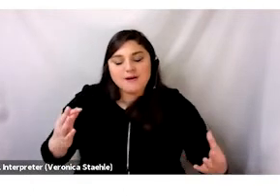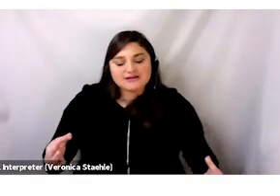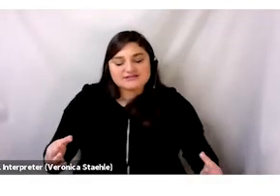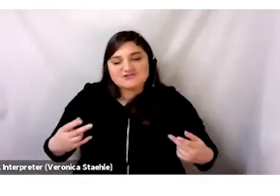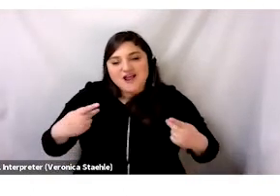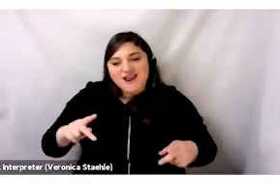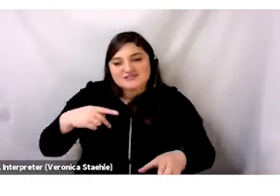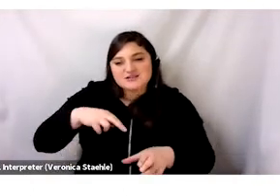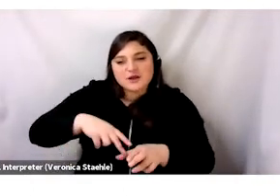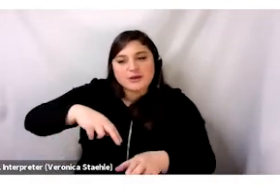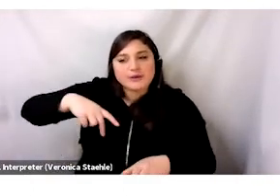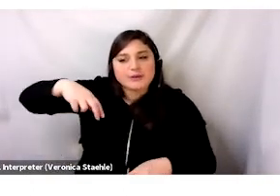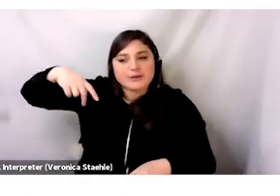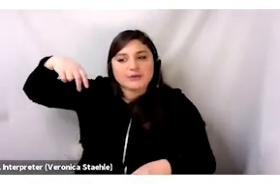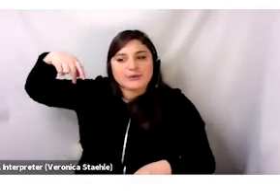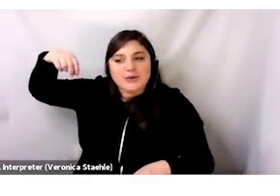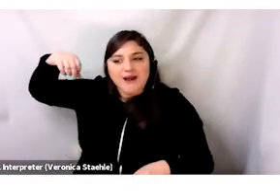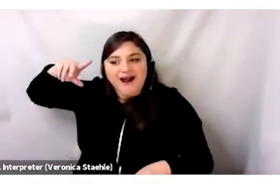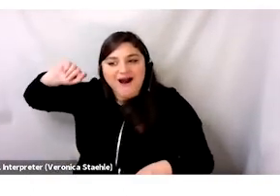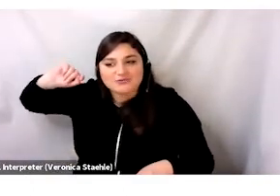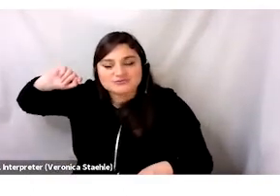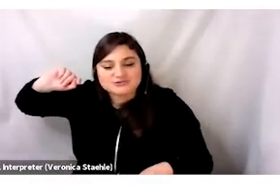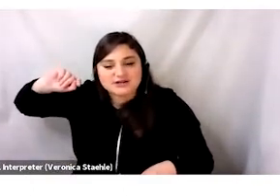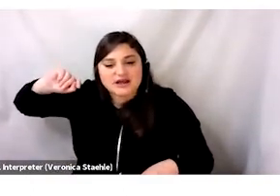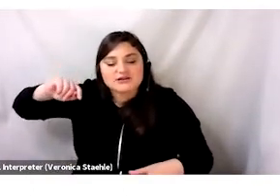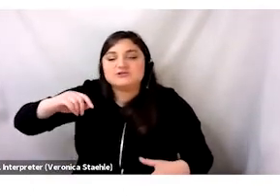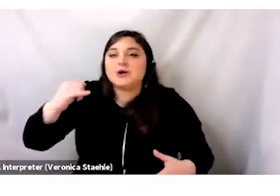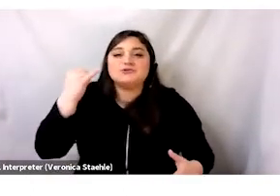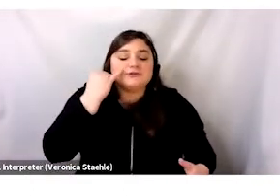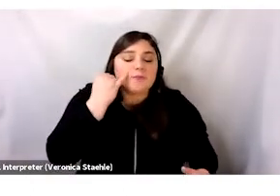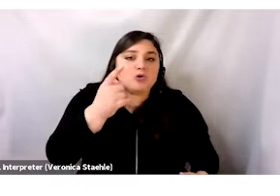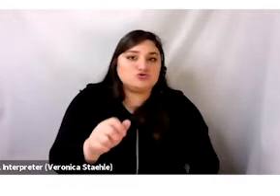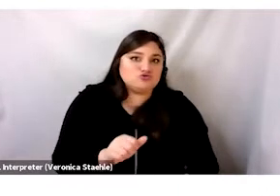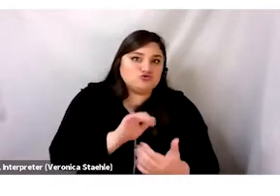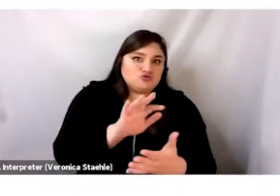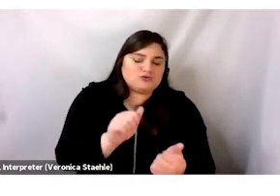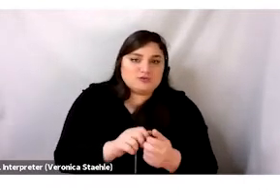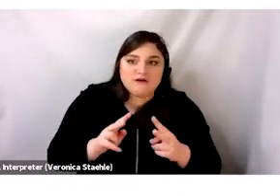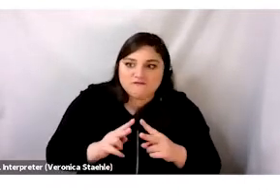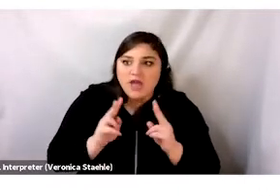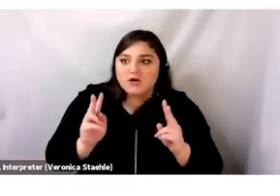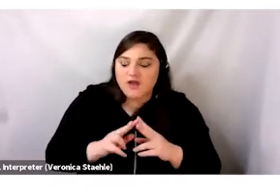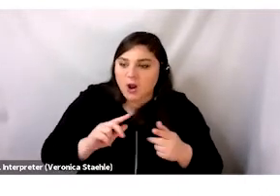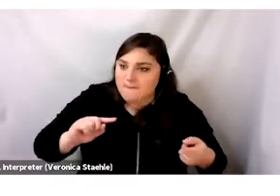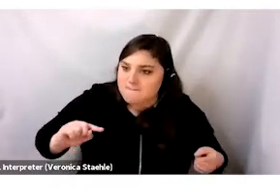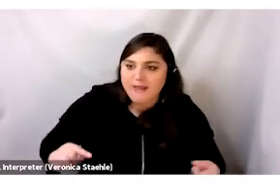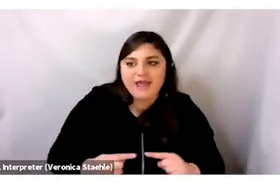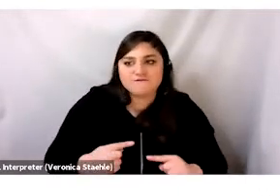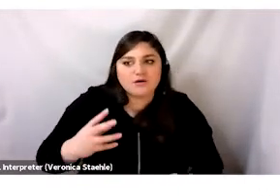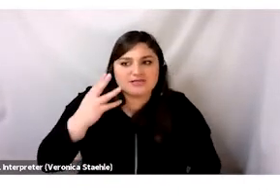a situation that is extremely painful, let's say something that's happening in your own neighborhood,